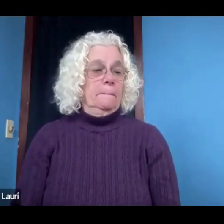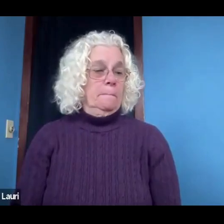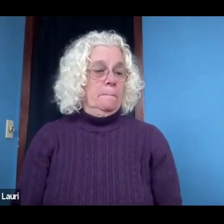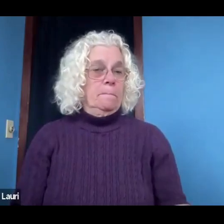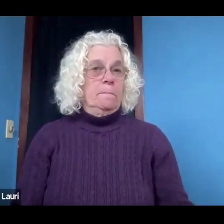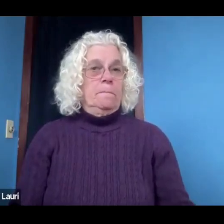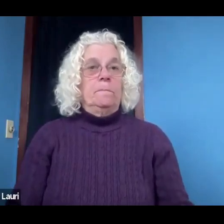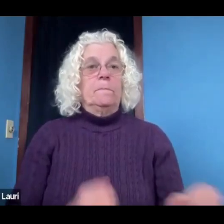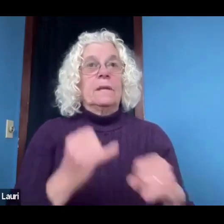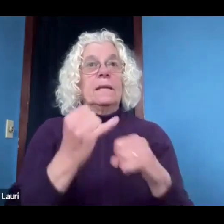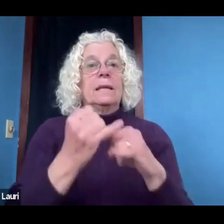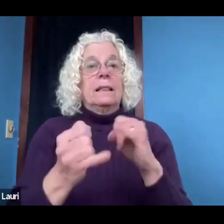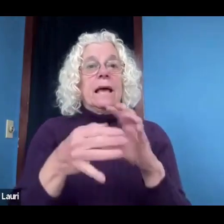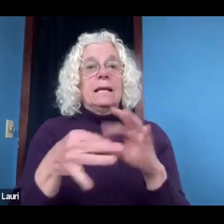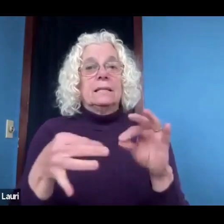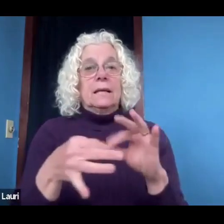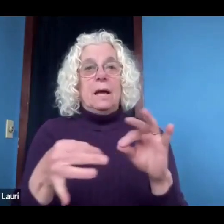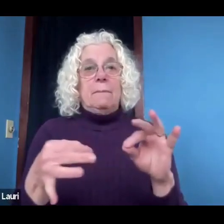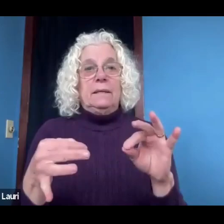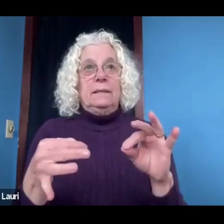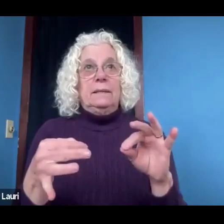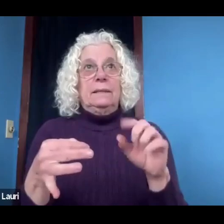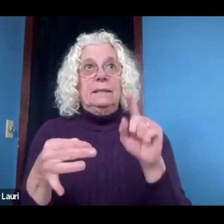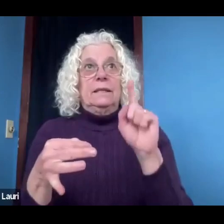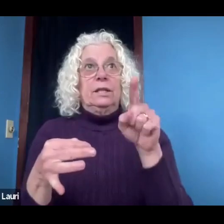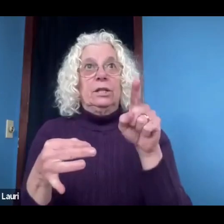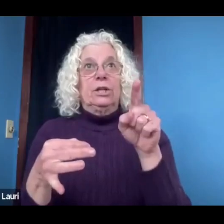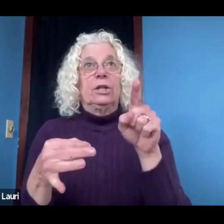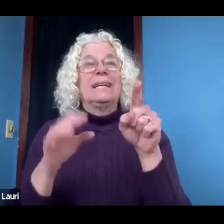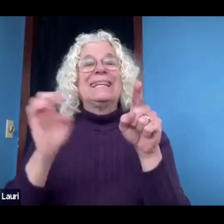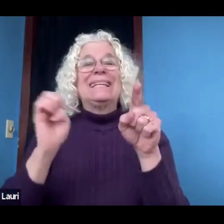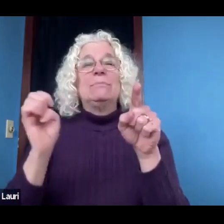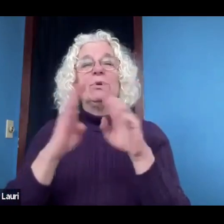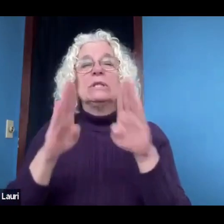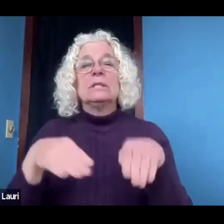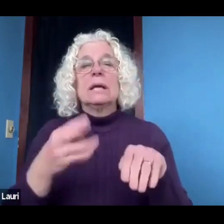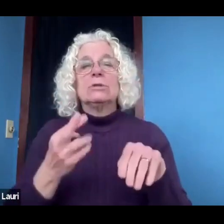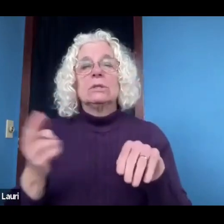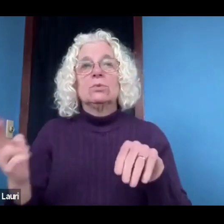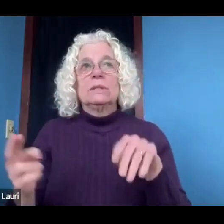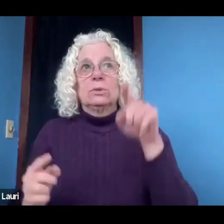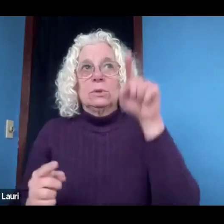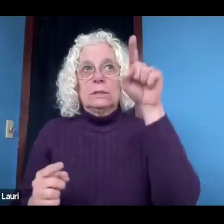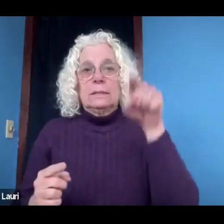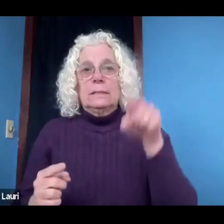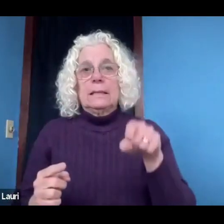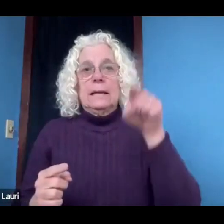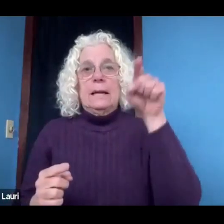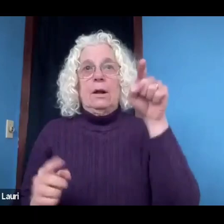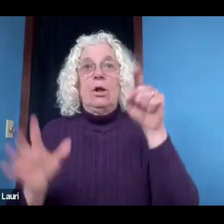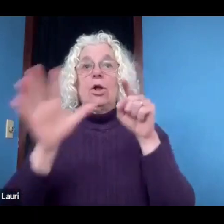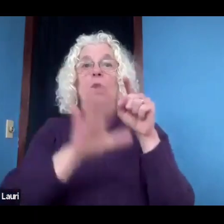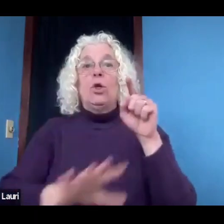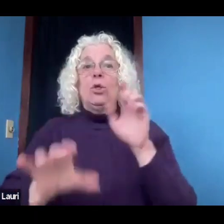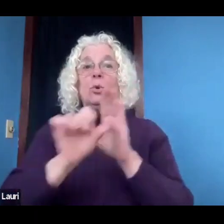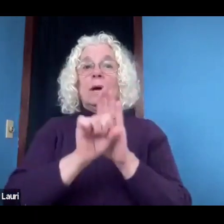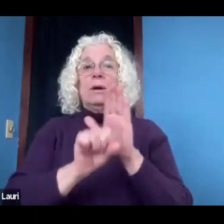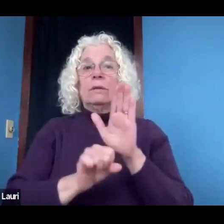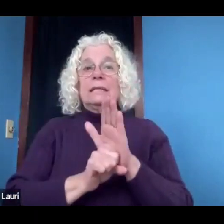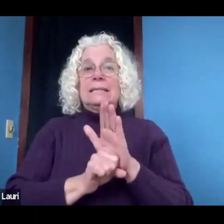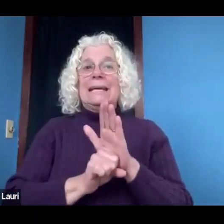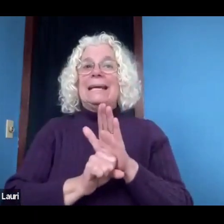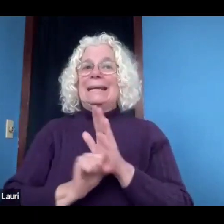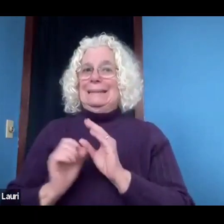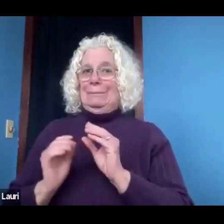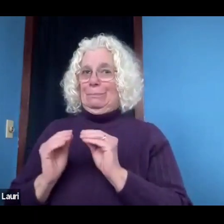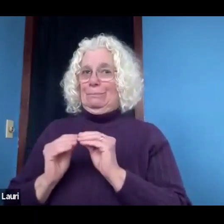And lastly, I wanted to touch on some of the emergency housing resources. We have seen statewide, we have seen an uptick